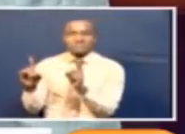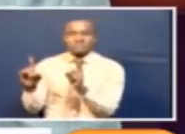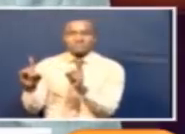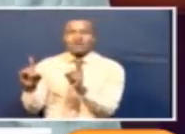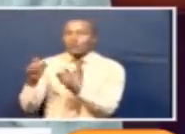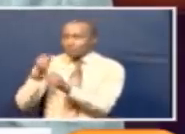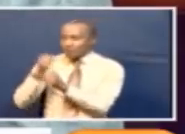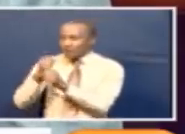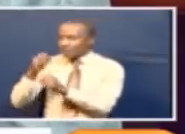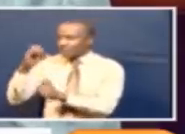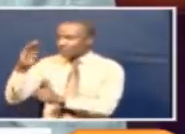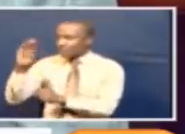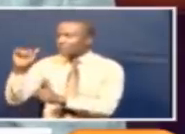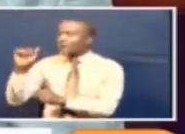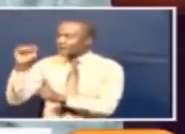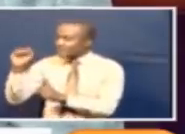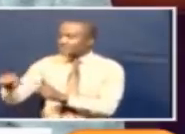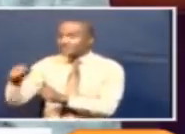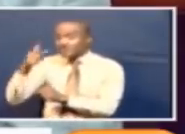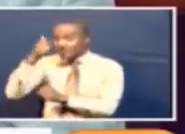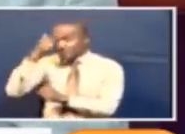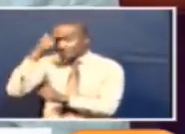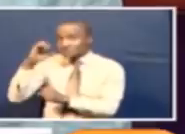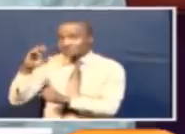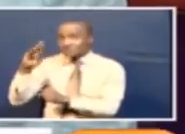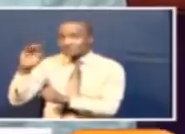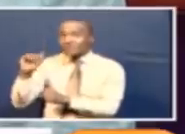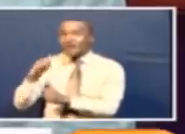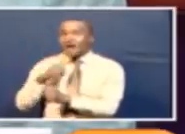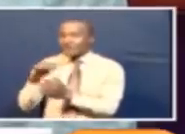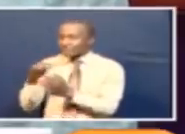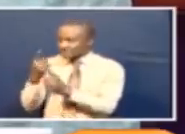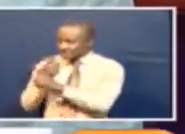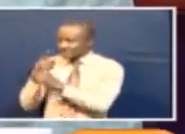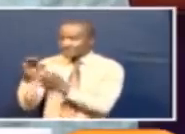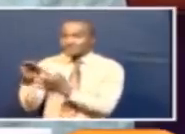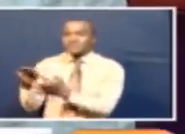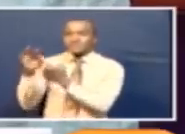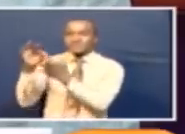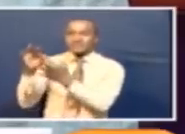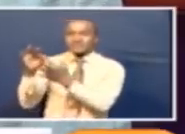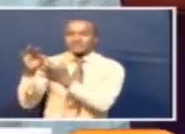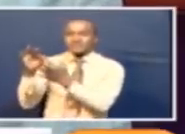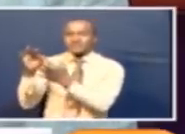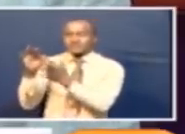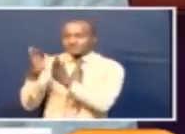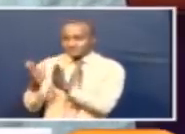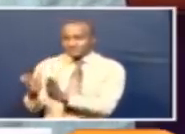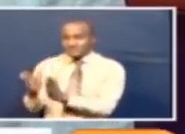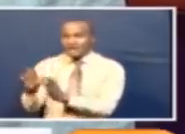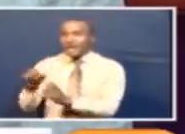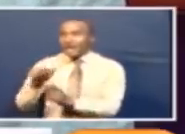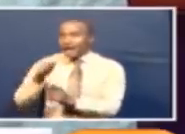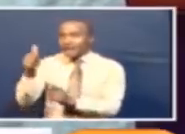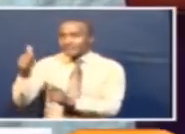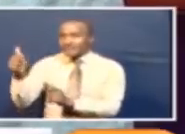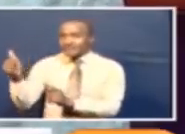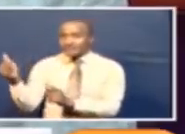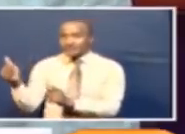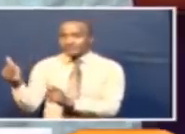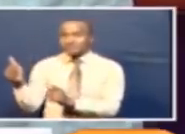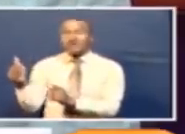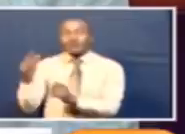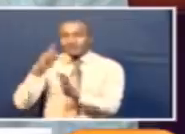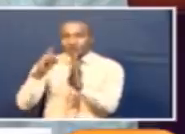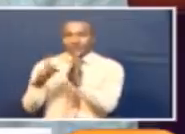for Cuba, but it works for Cuba because Cuba has a number of specialists. All the other specialties in Cuba are